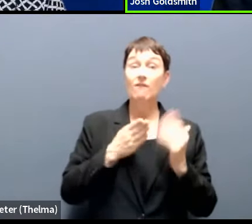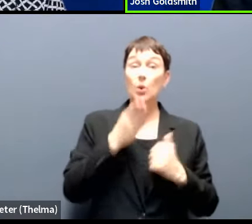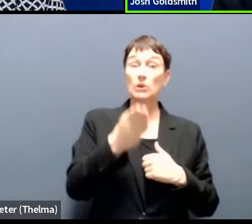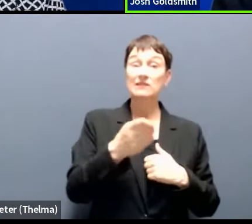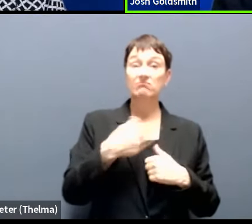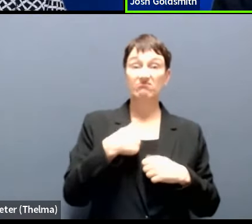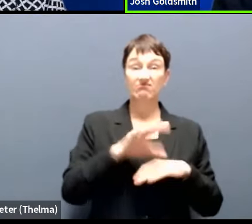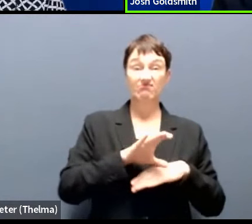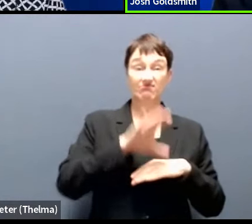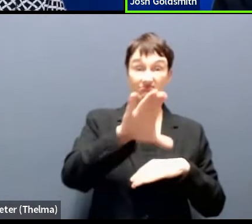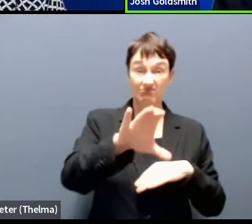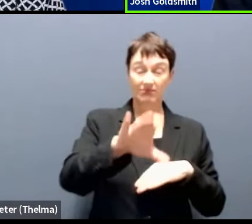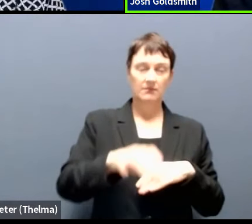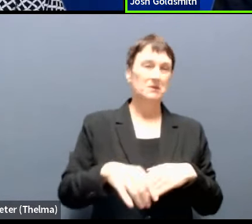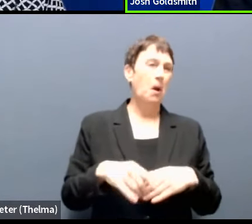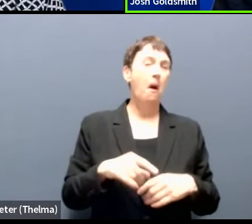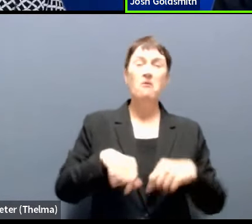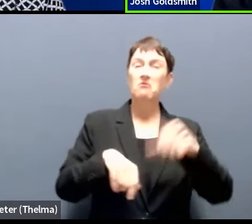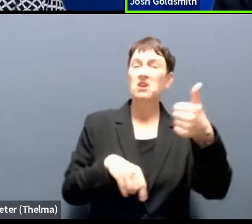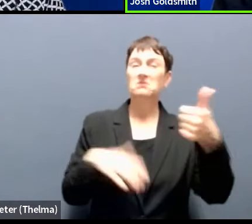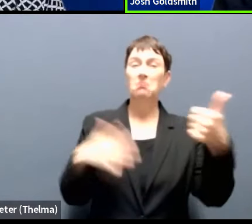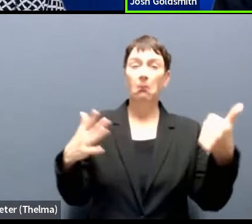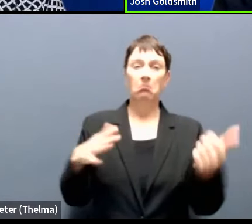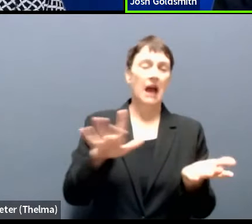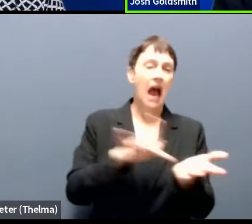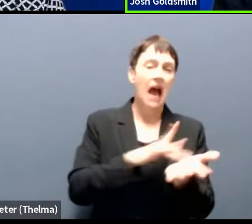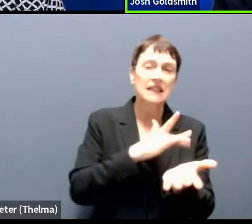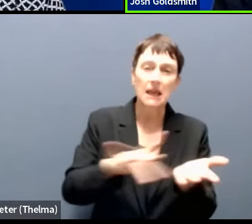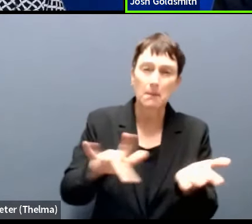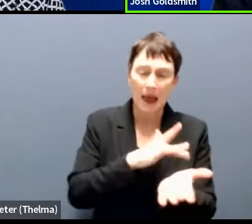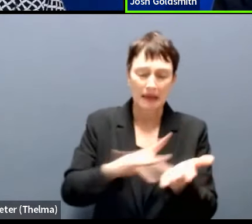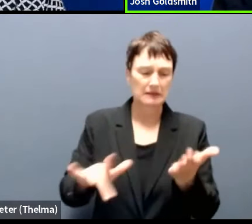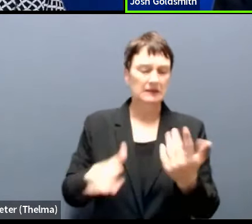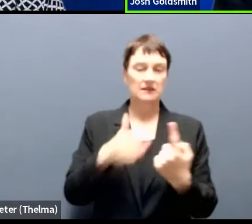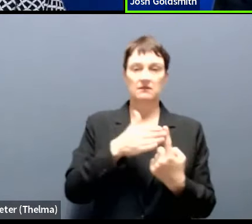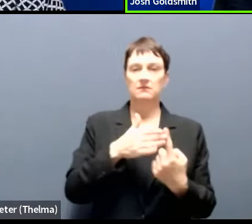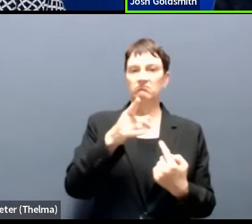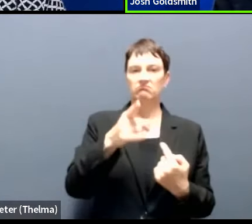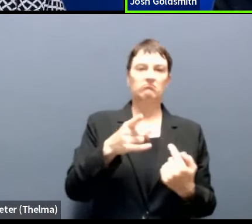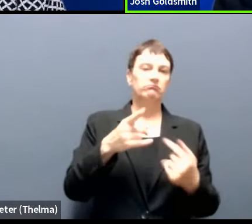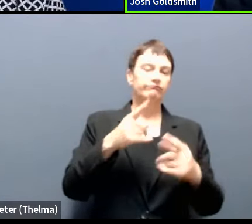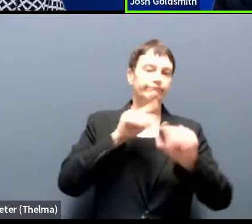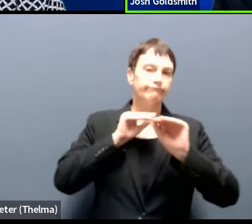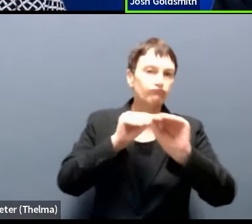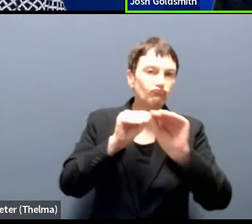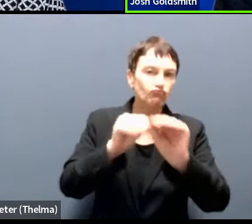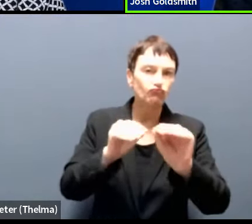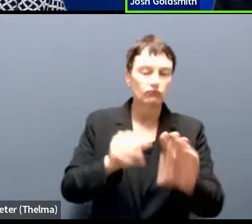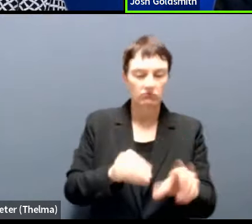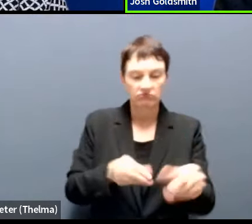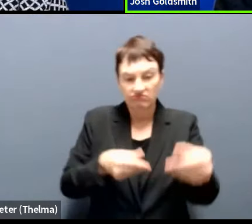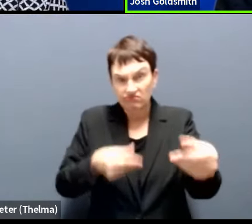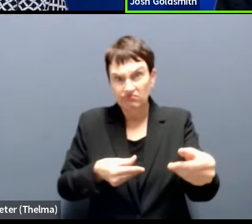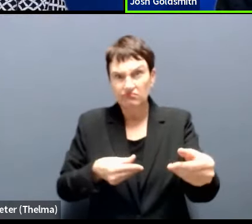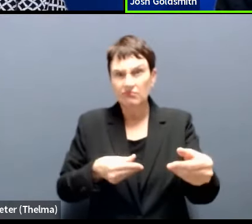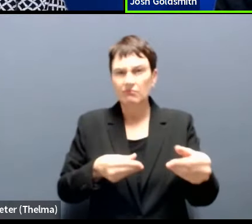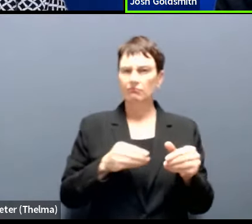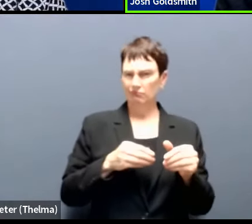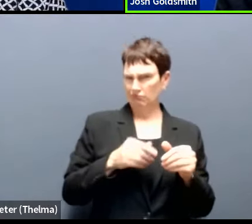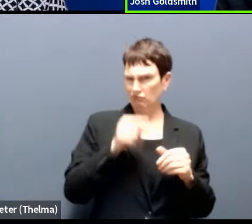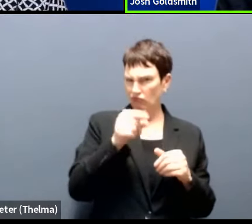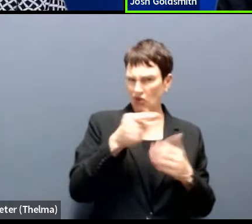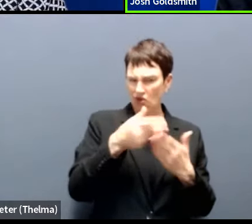iPads for interpreters, the ultimate guide to mastering your tablet bundle. It's 4 fabulous courses